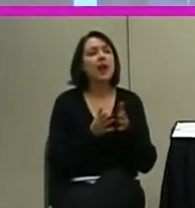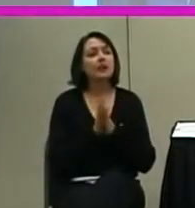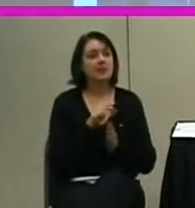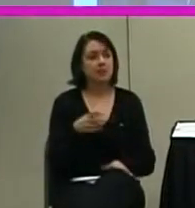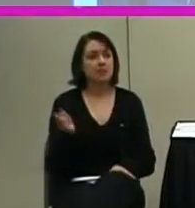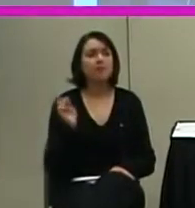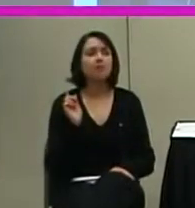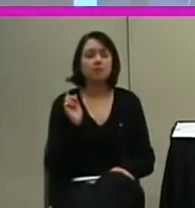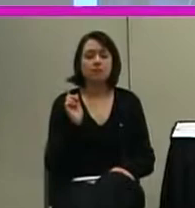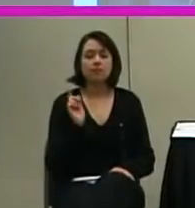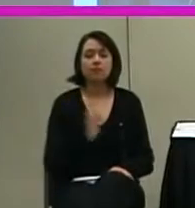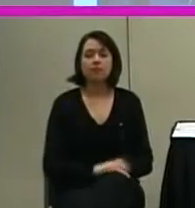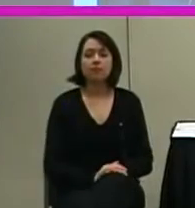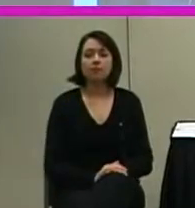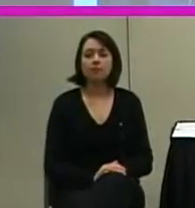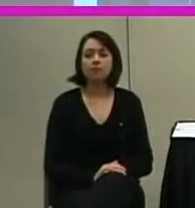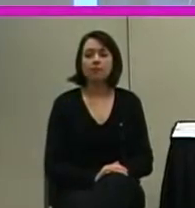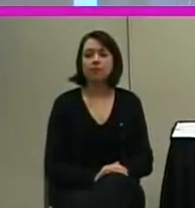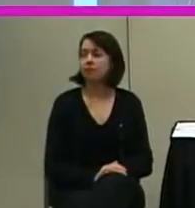them.